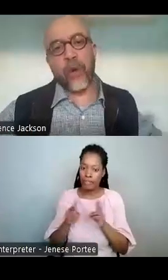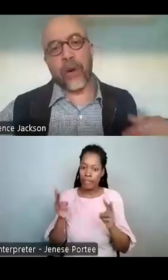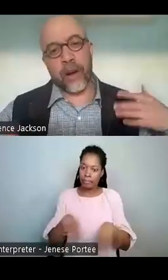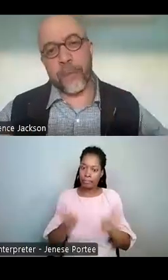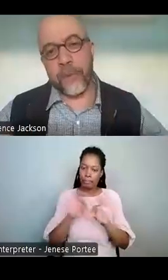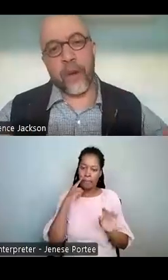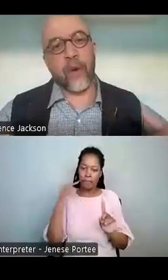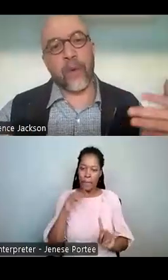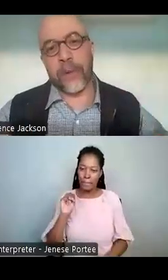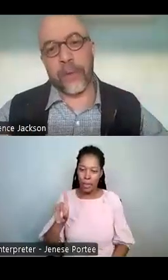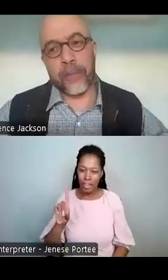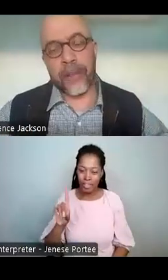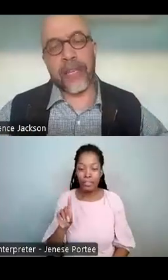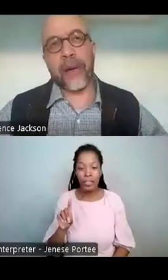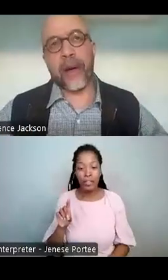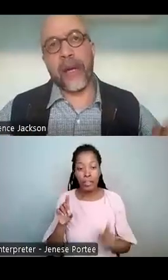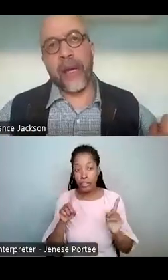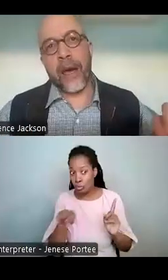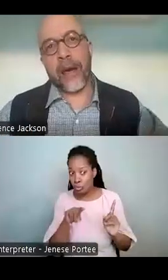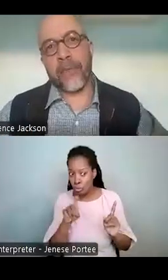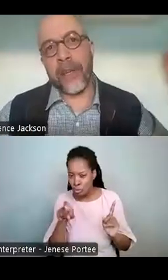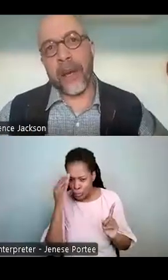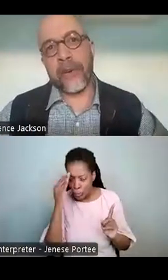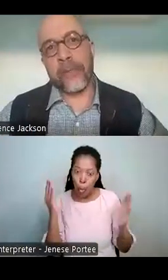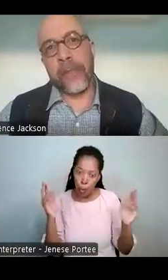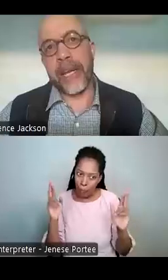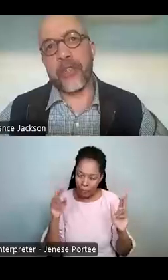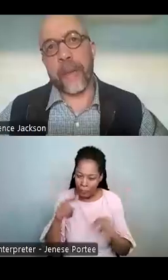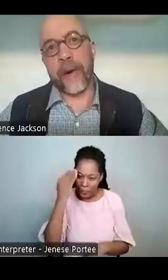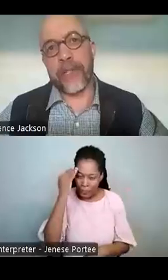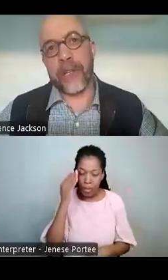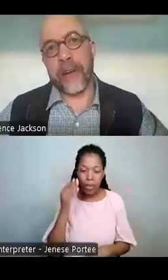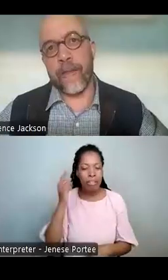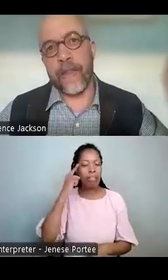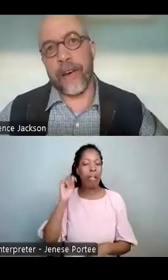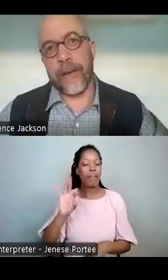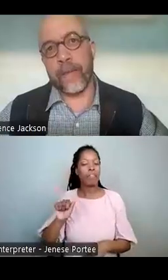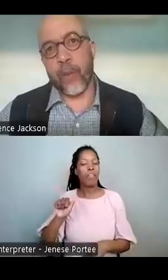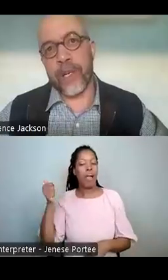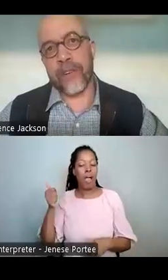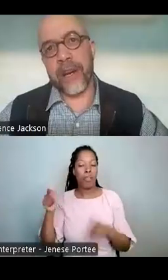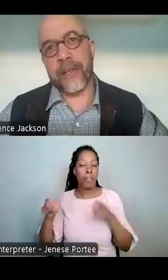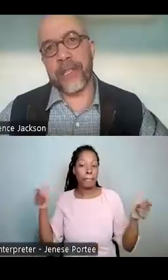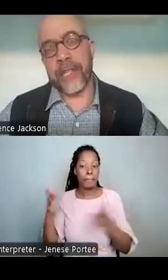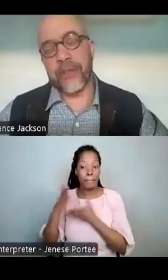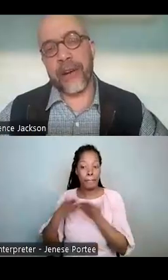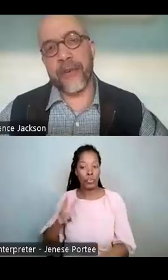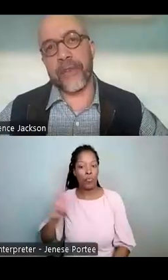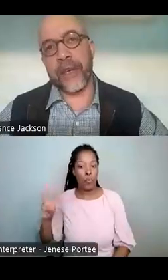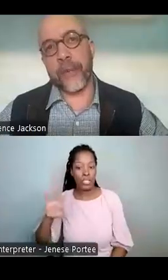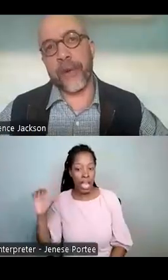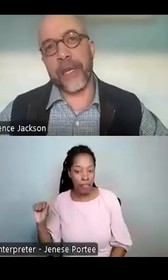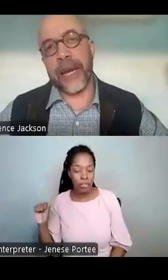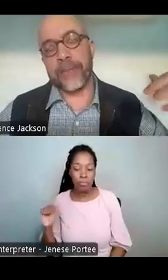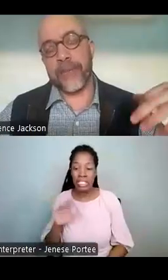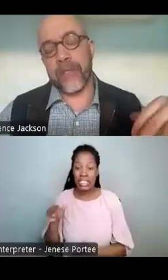know, or I hope you know, or maybe you've been thinking about, the other major parts of Western Africa and Central Africa